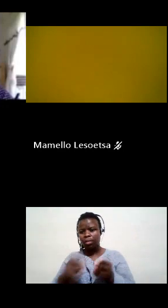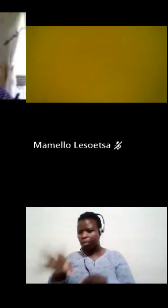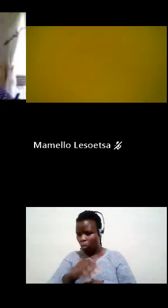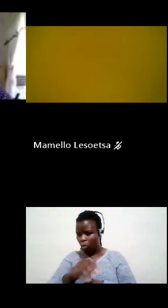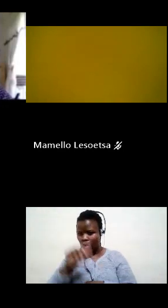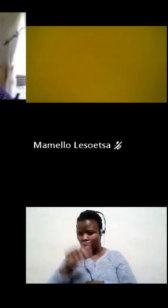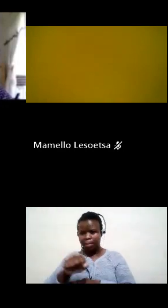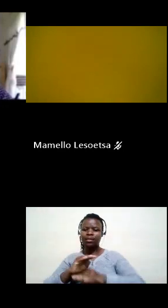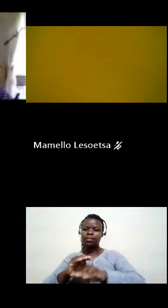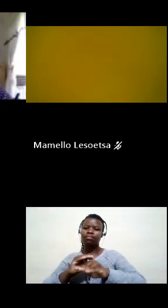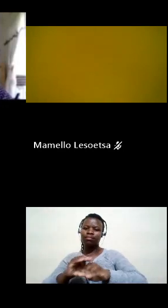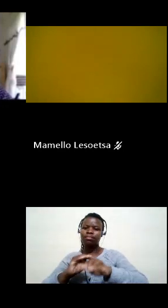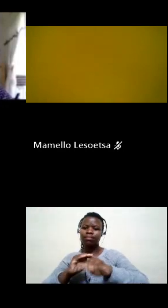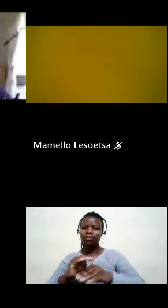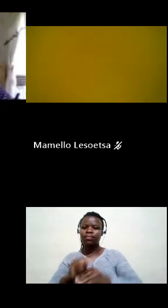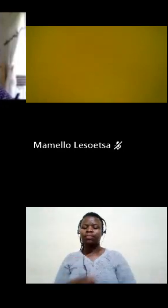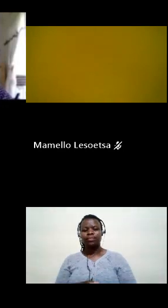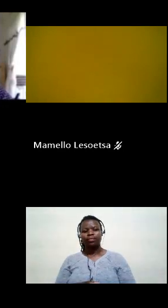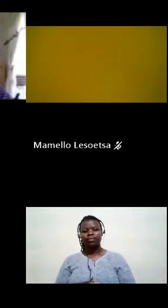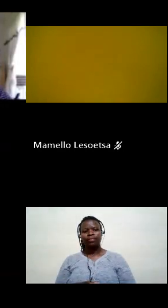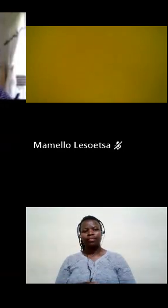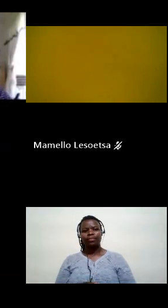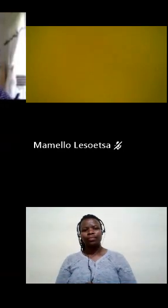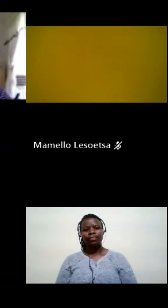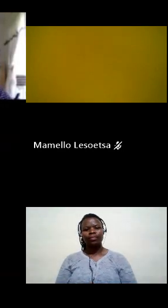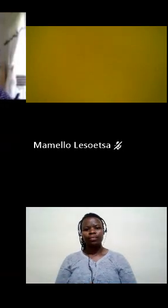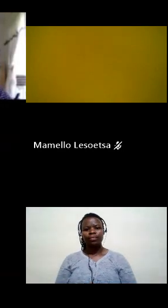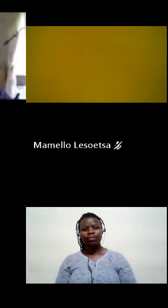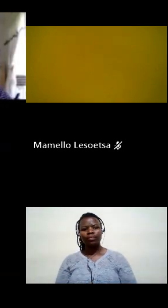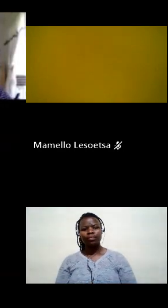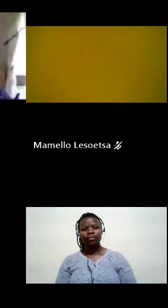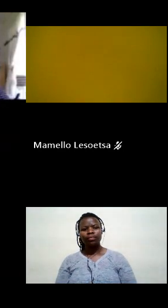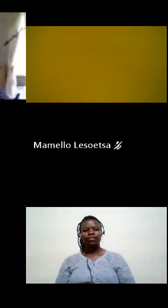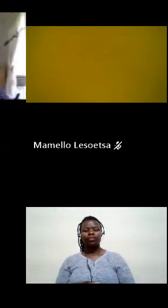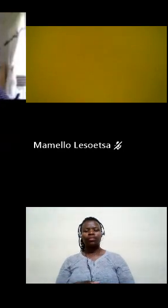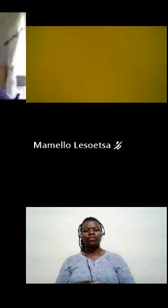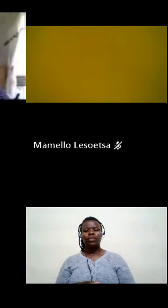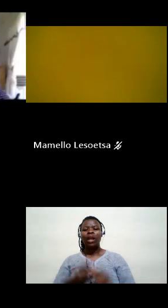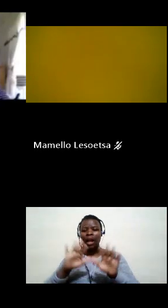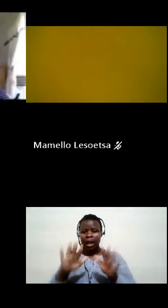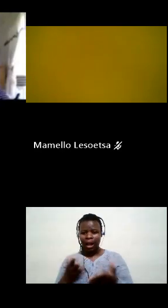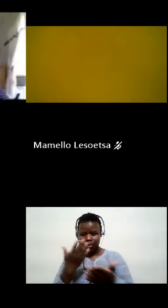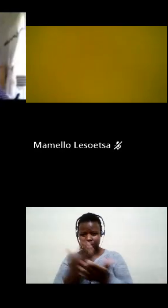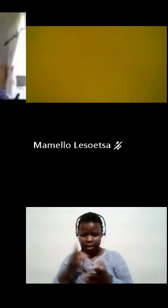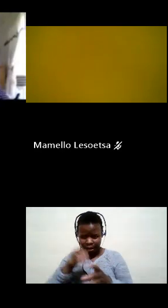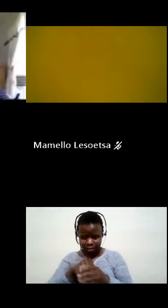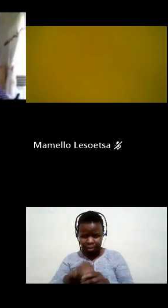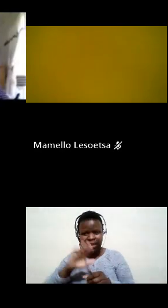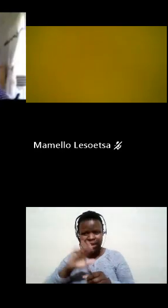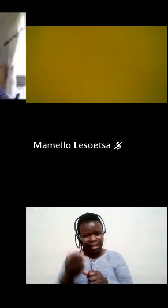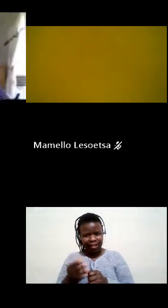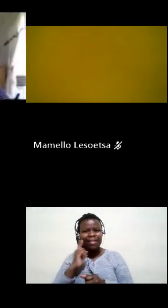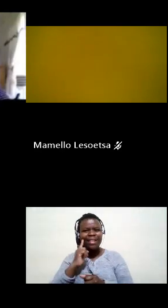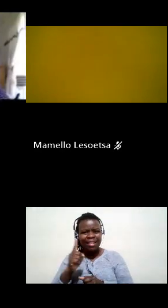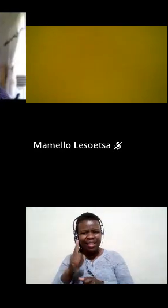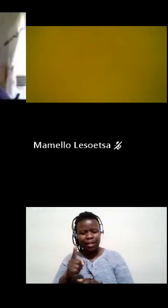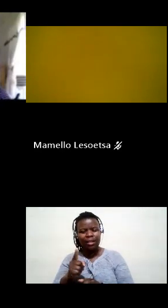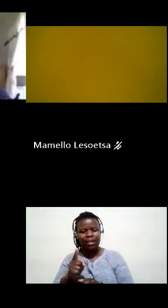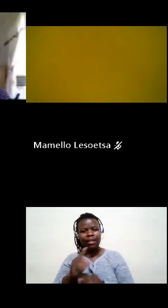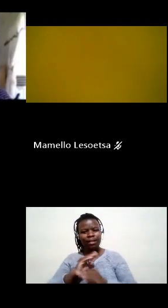teachers should be educated on how to accommodate. And if the teachers are educated, then the